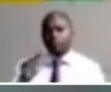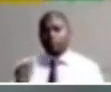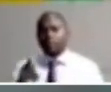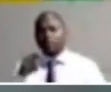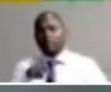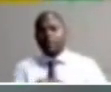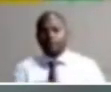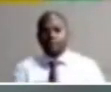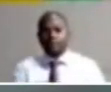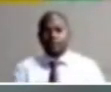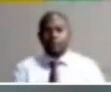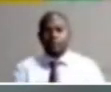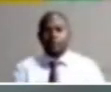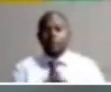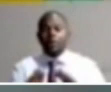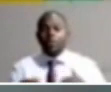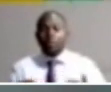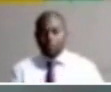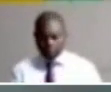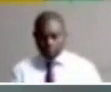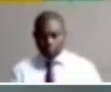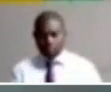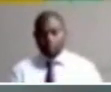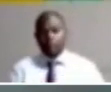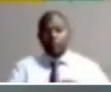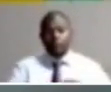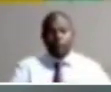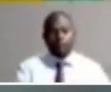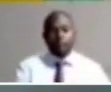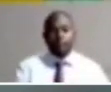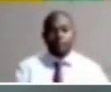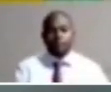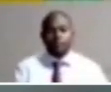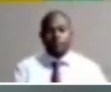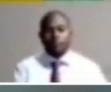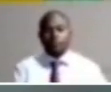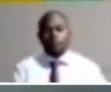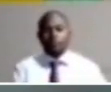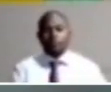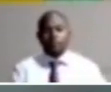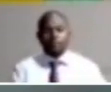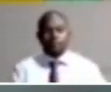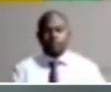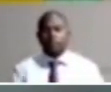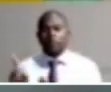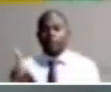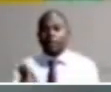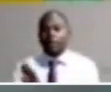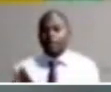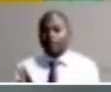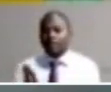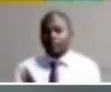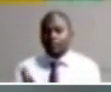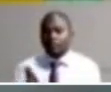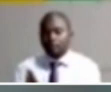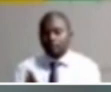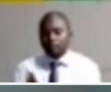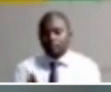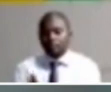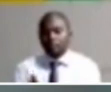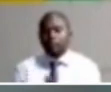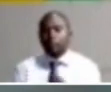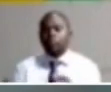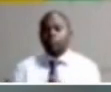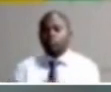entrance, or they escaped from the quarantine holding